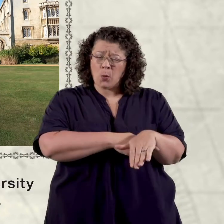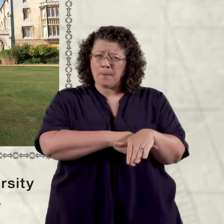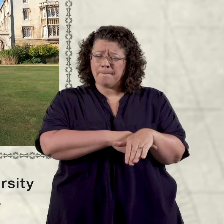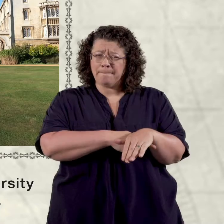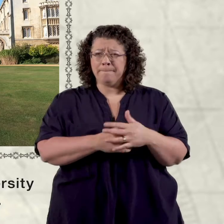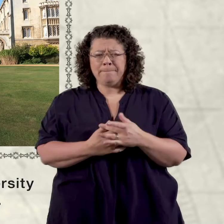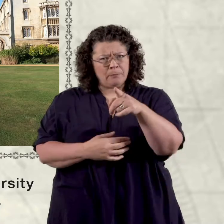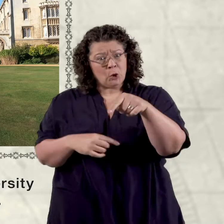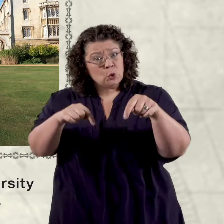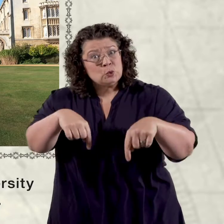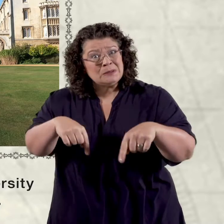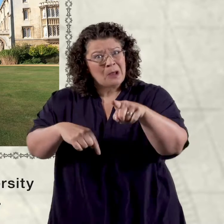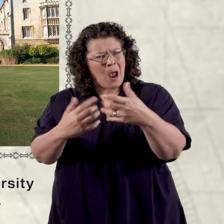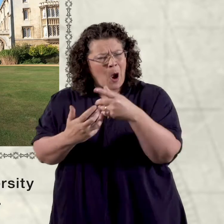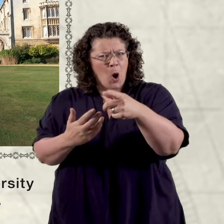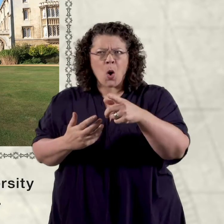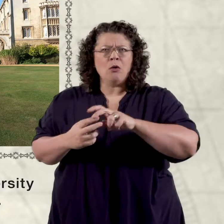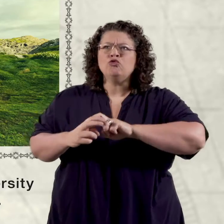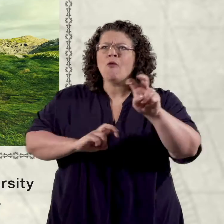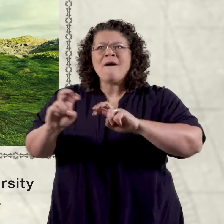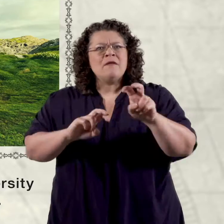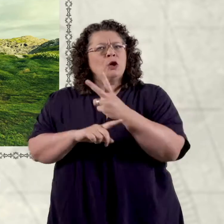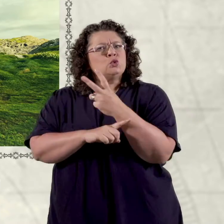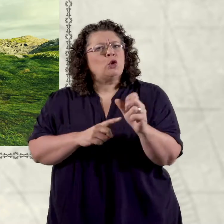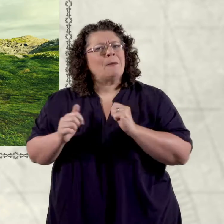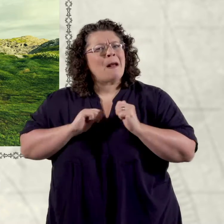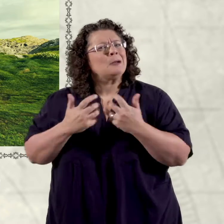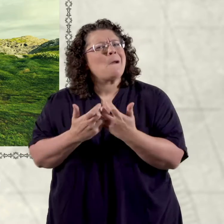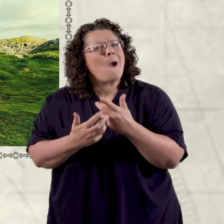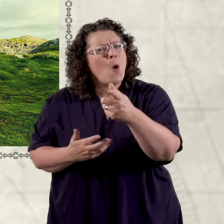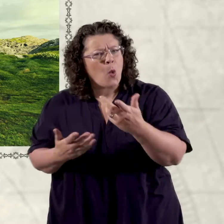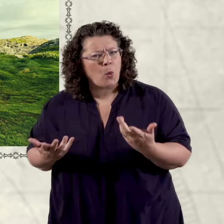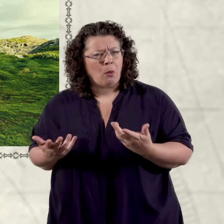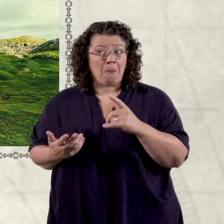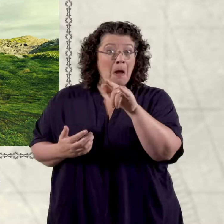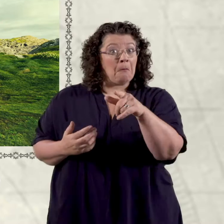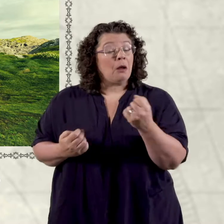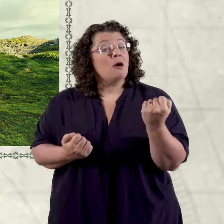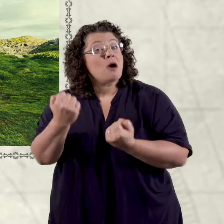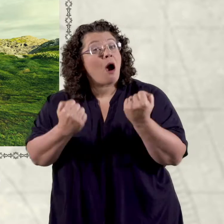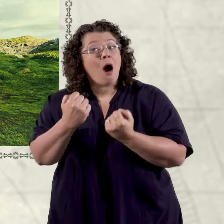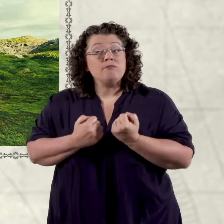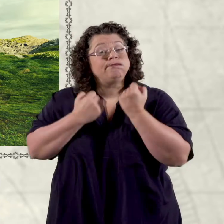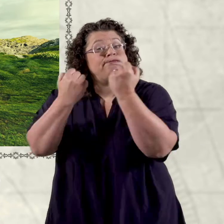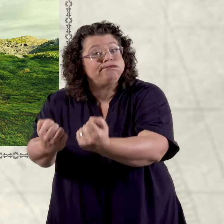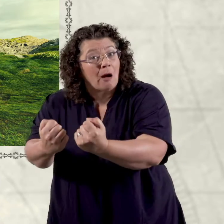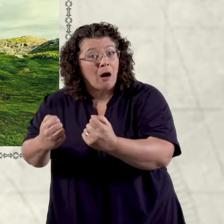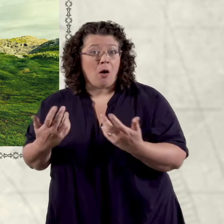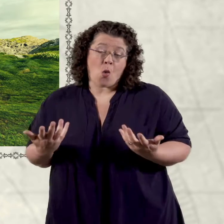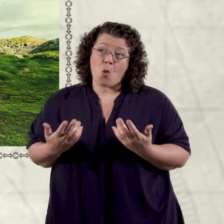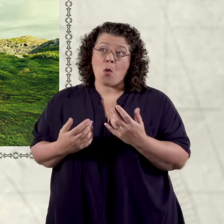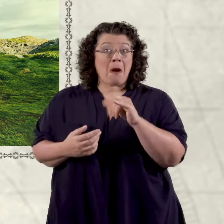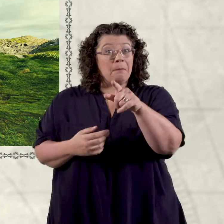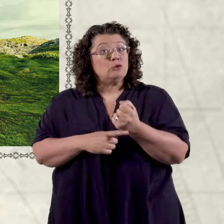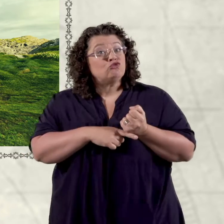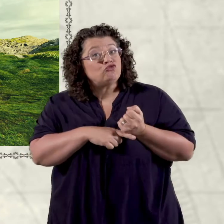was 200 miles away from my home. Now, how do you travel 200 miles today? In a